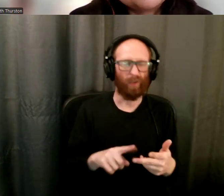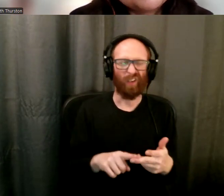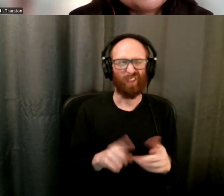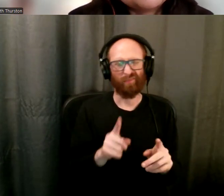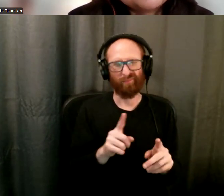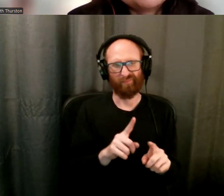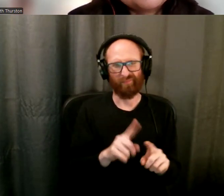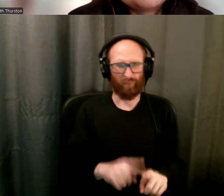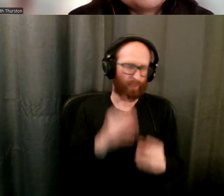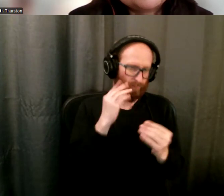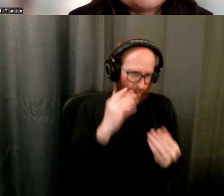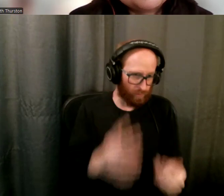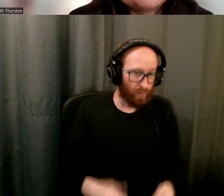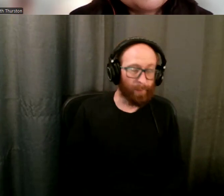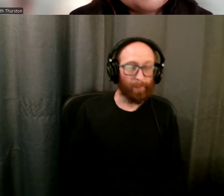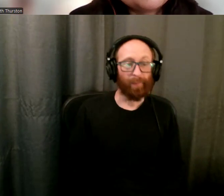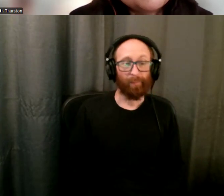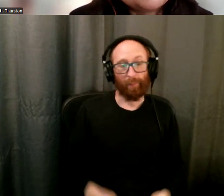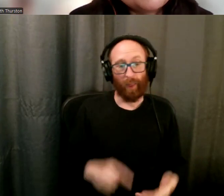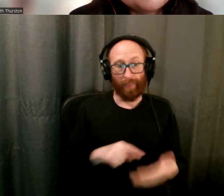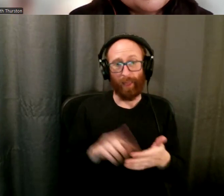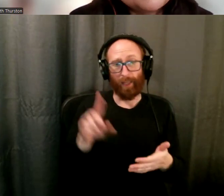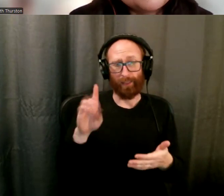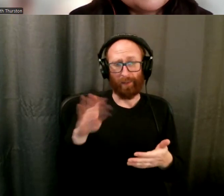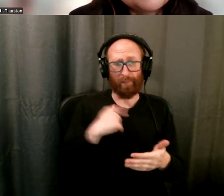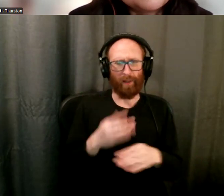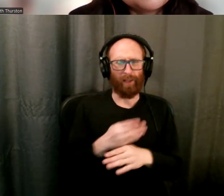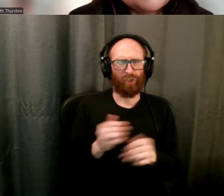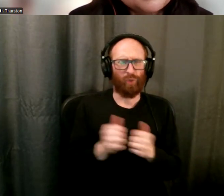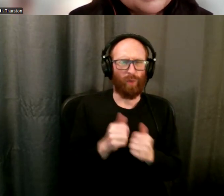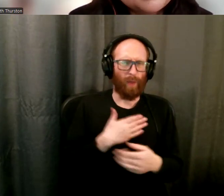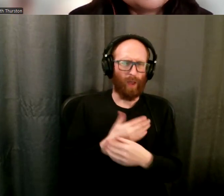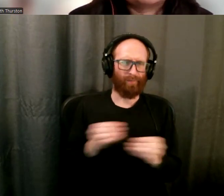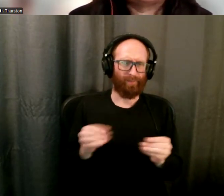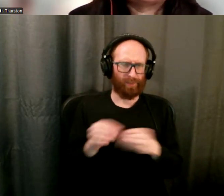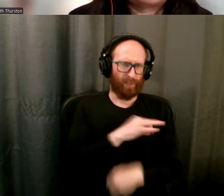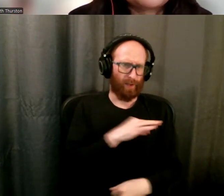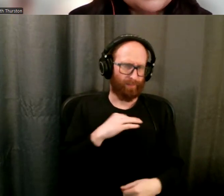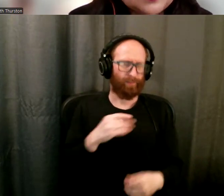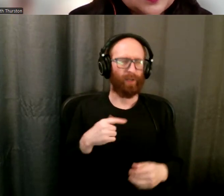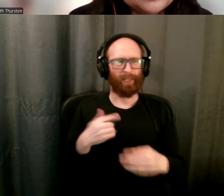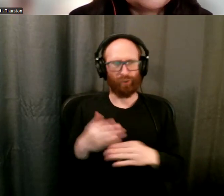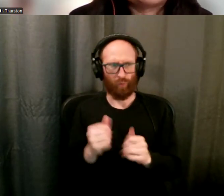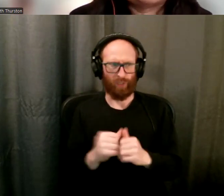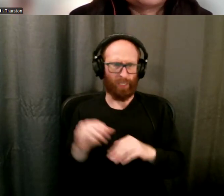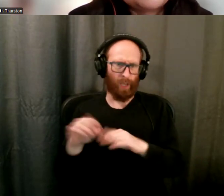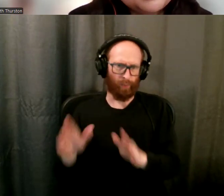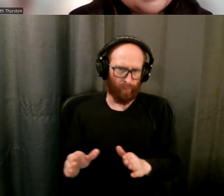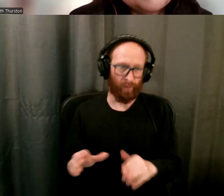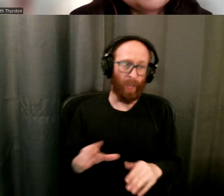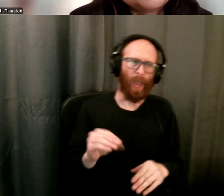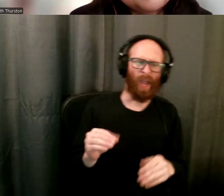for me. And then I shared that with my office staff and the counselors, and then also True